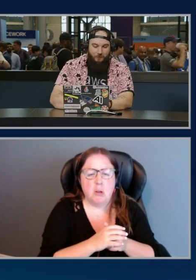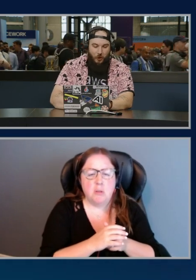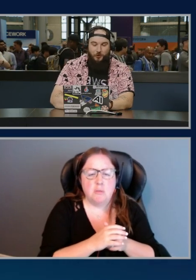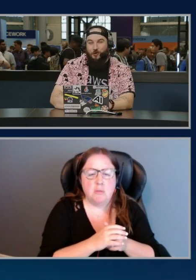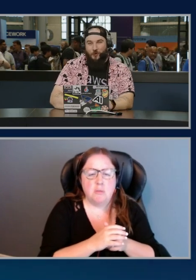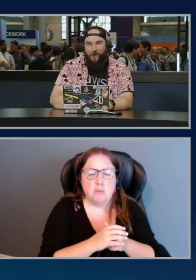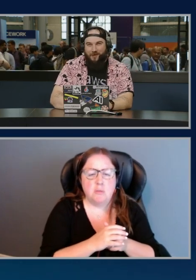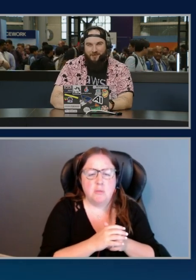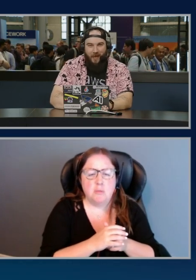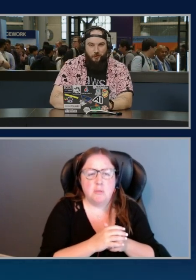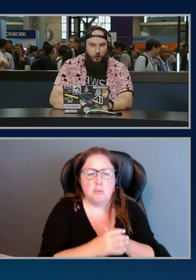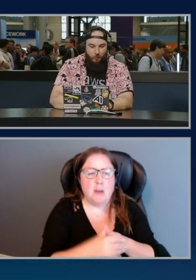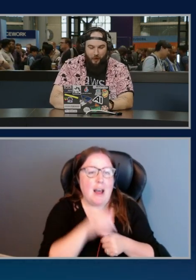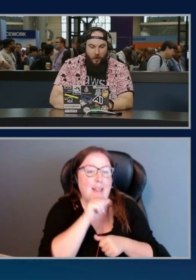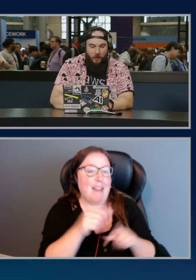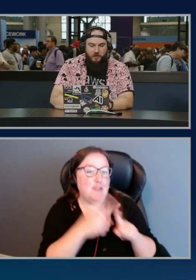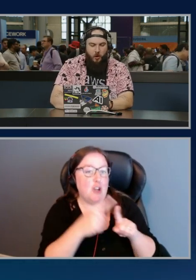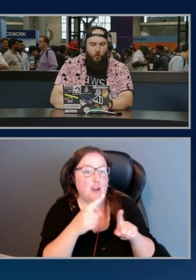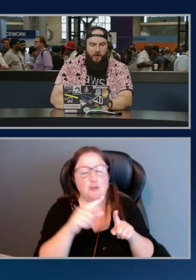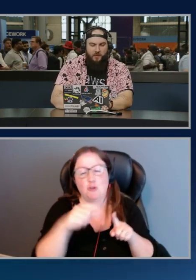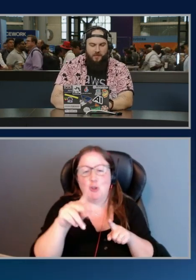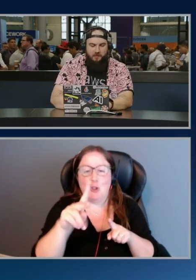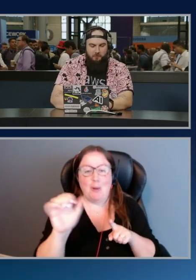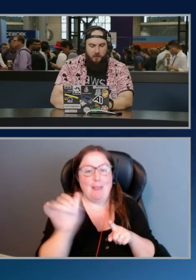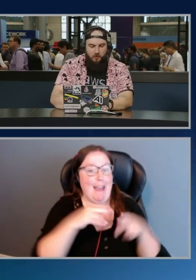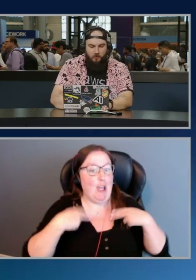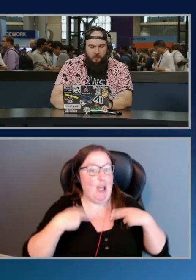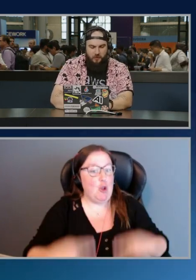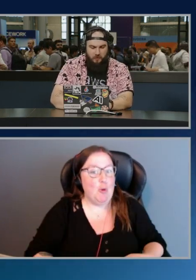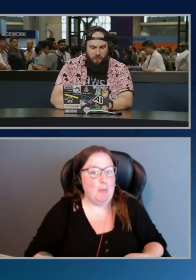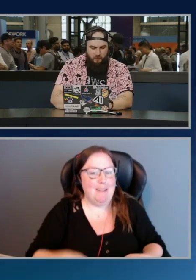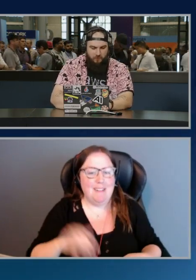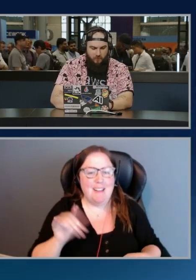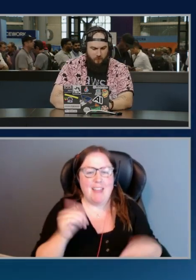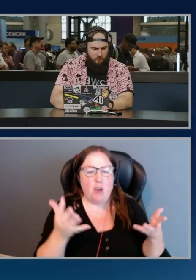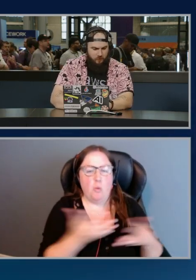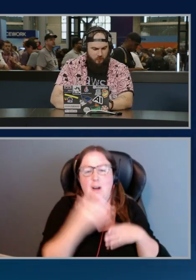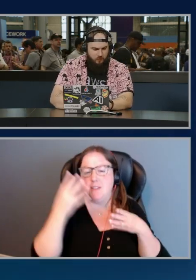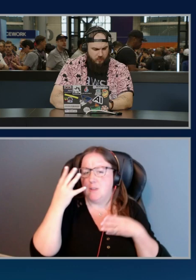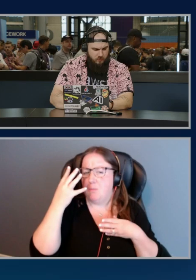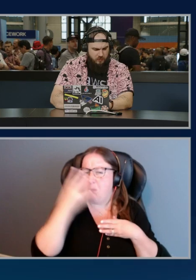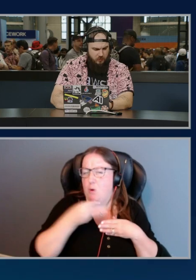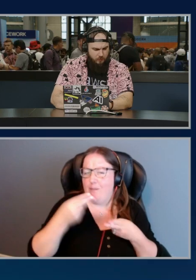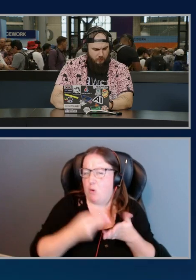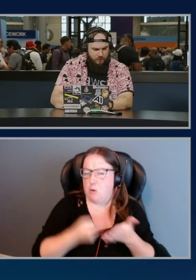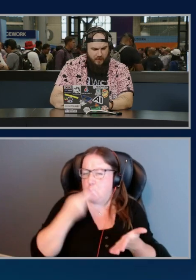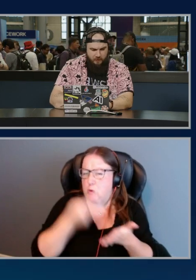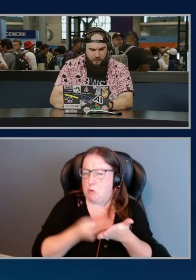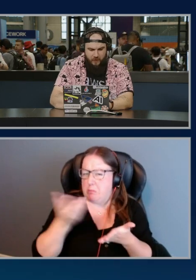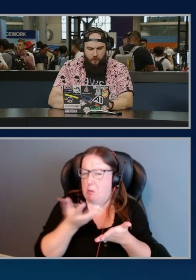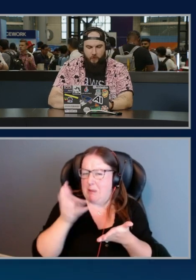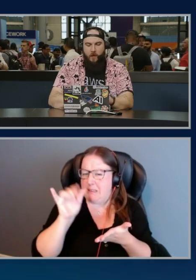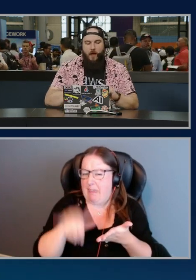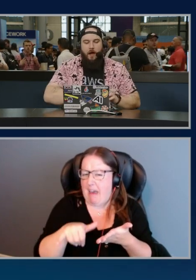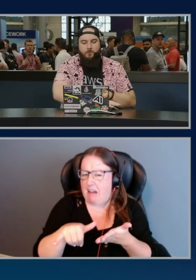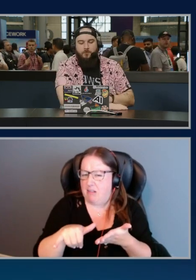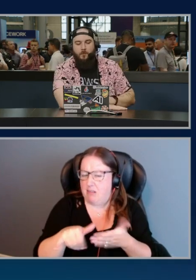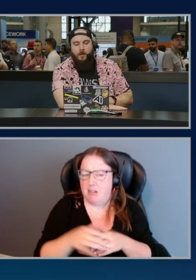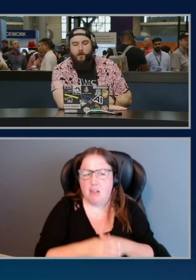okay, so I love to talk to Q like it's an actual human. Okay, so what is beautiful soup? Is that how you spell it? I